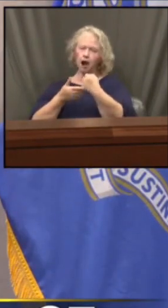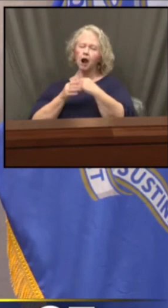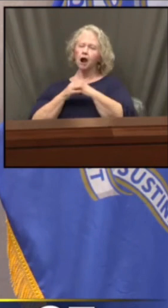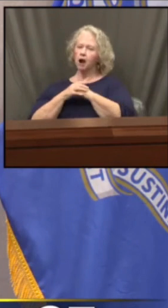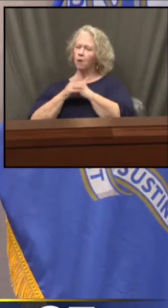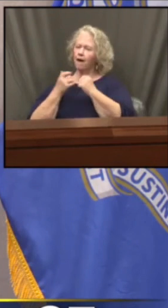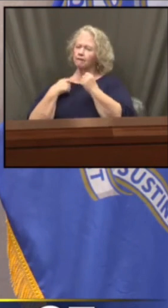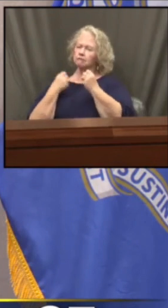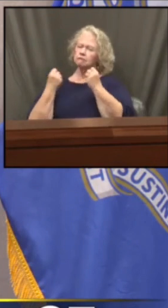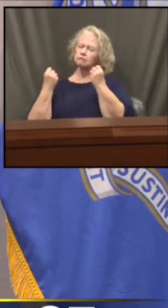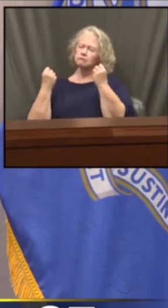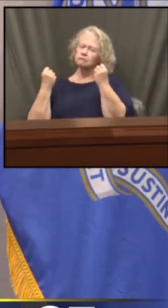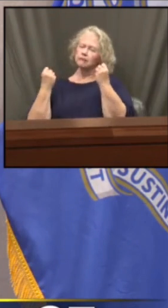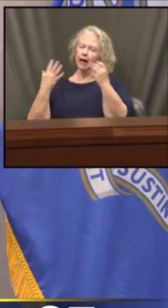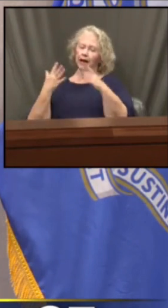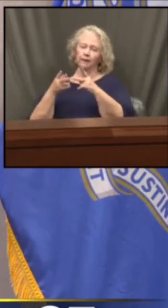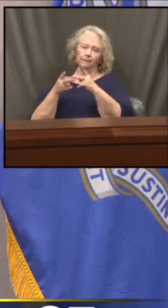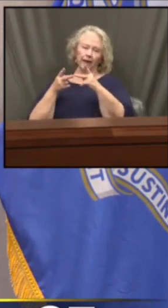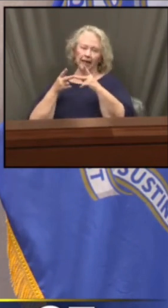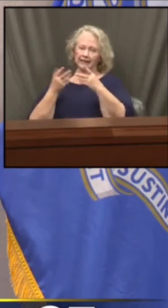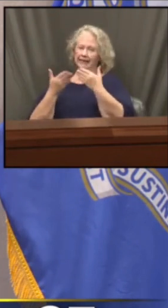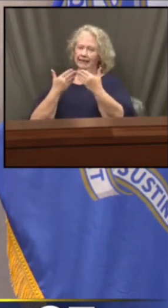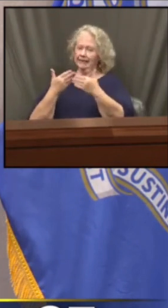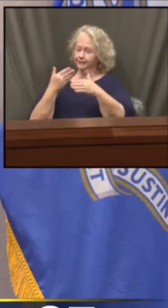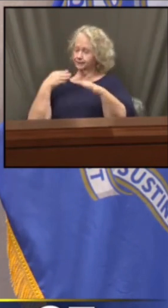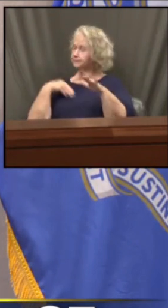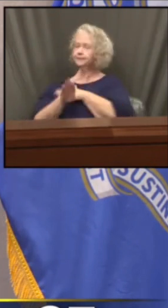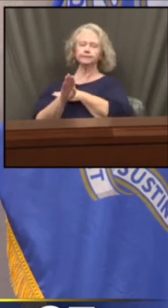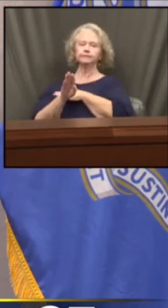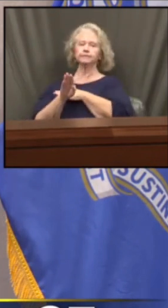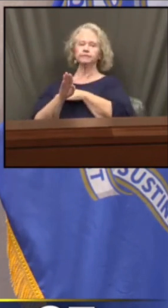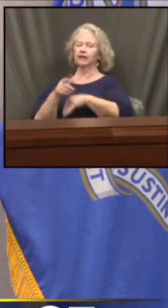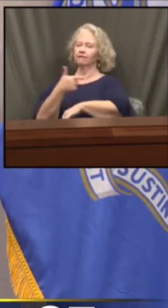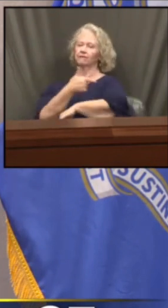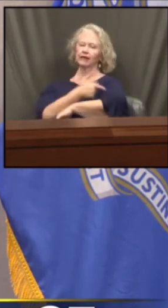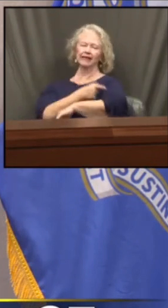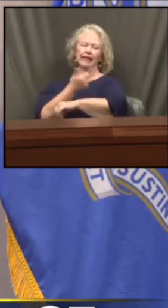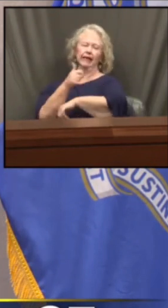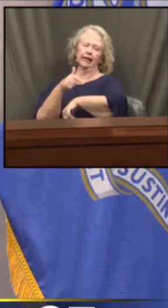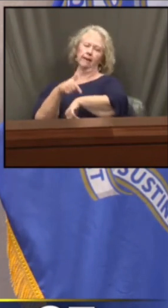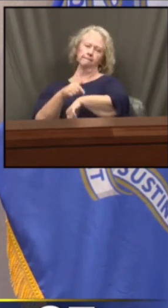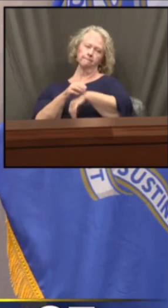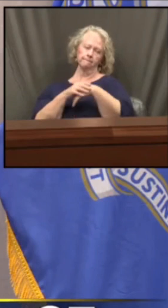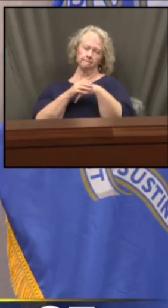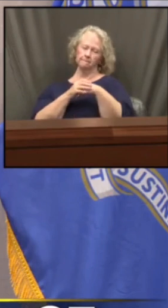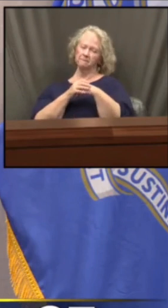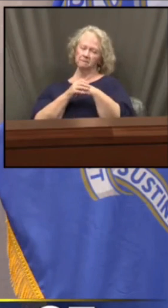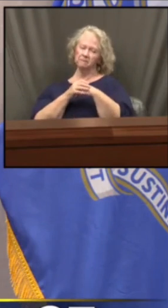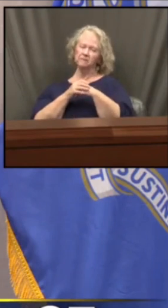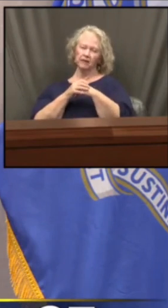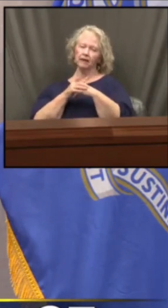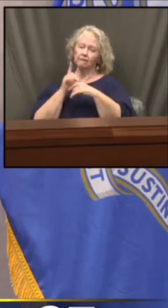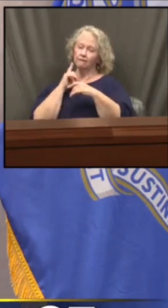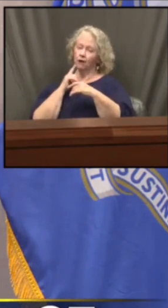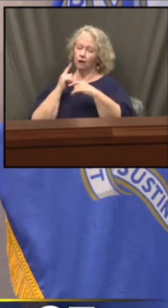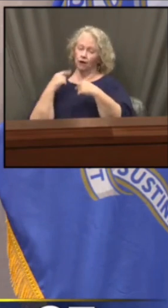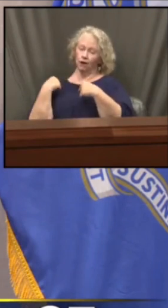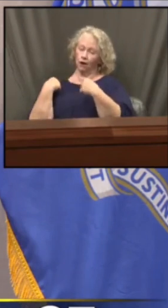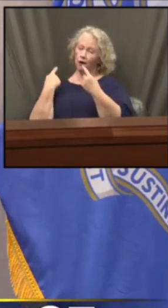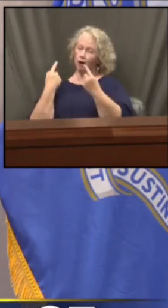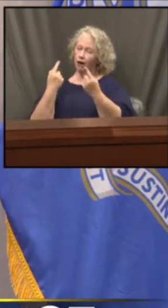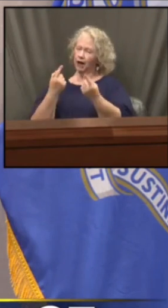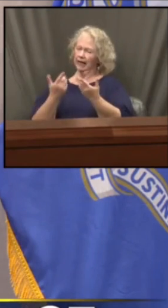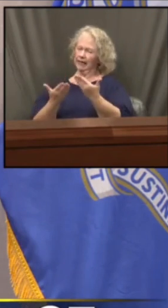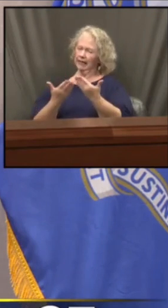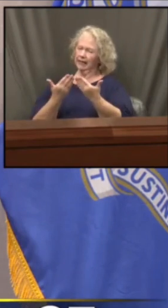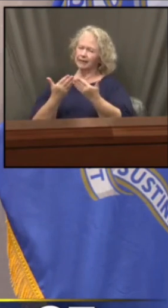of locations around the state to walk up and get a vaccine at any time. So, for many months now, vaccines have been